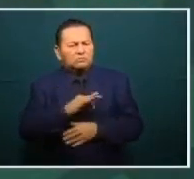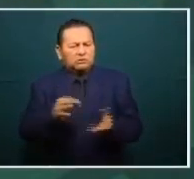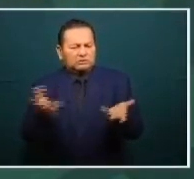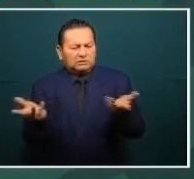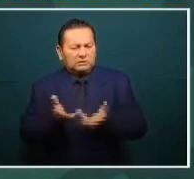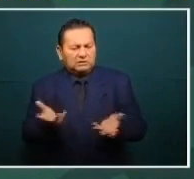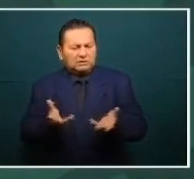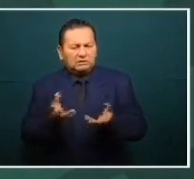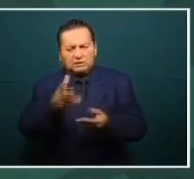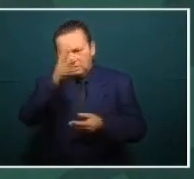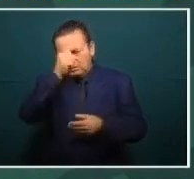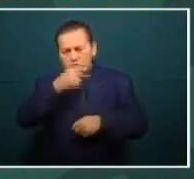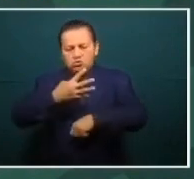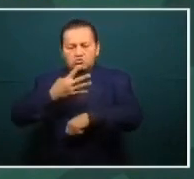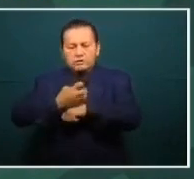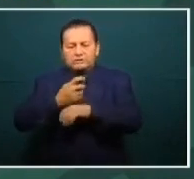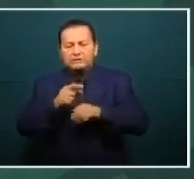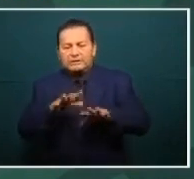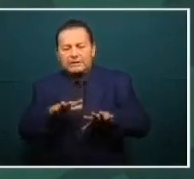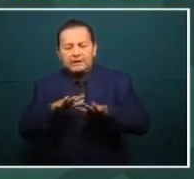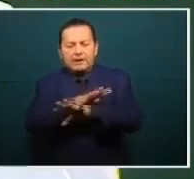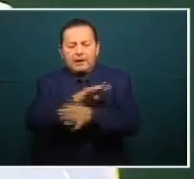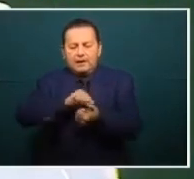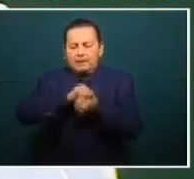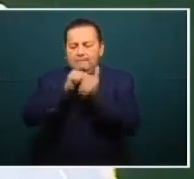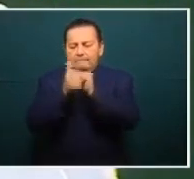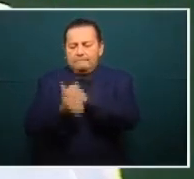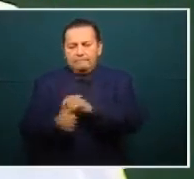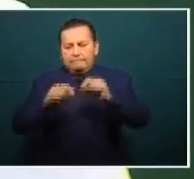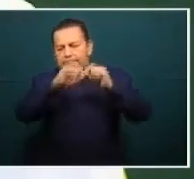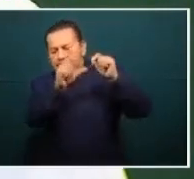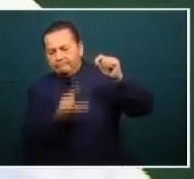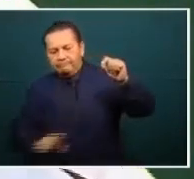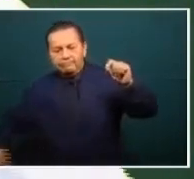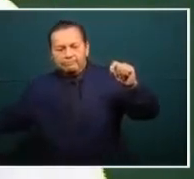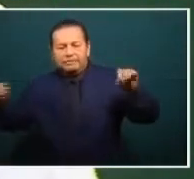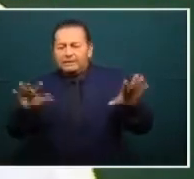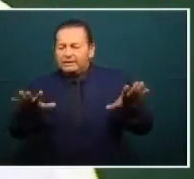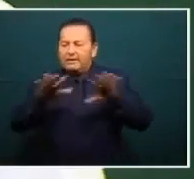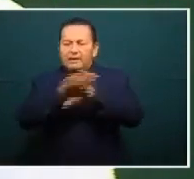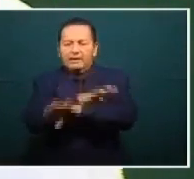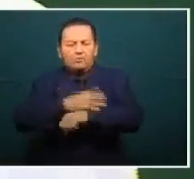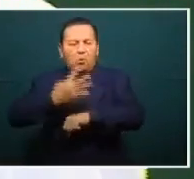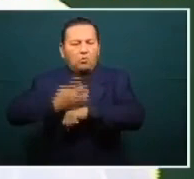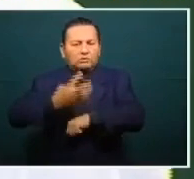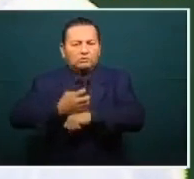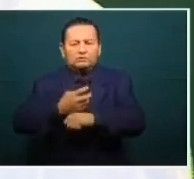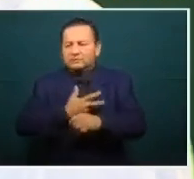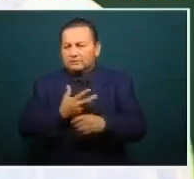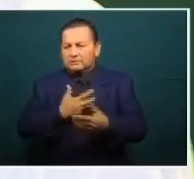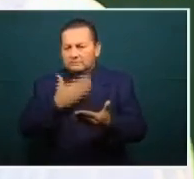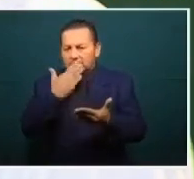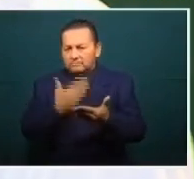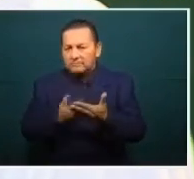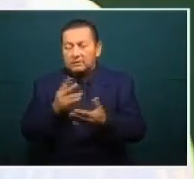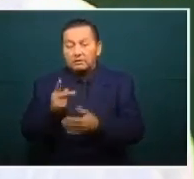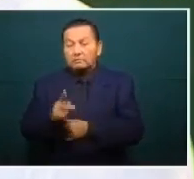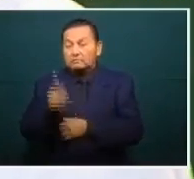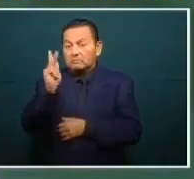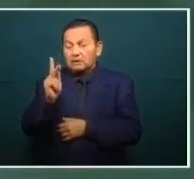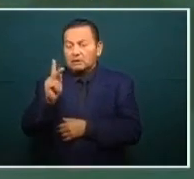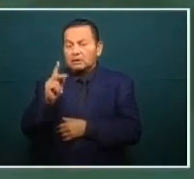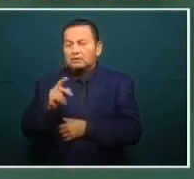confronting any adversity that happens, we will continue with our fourth transformation that will be applied to our country.